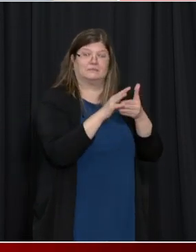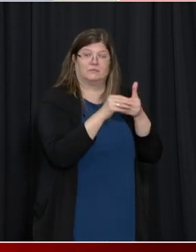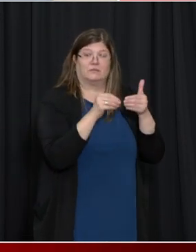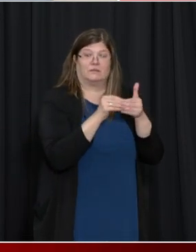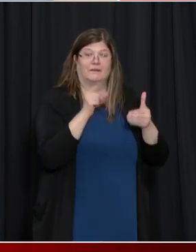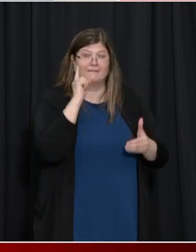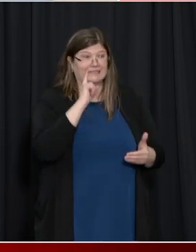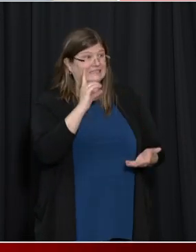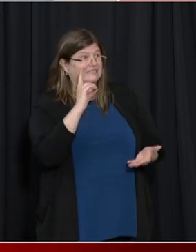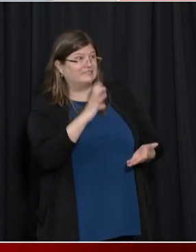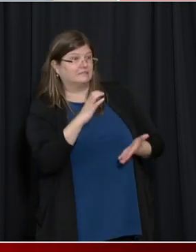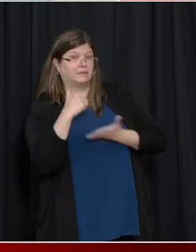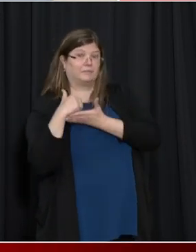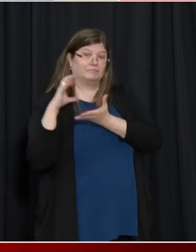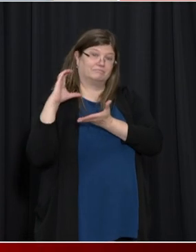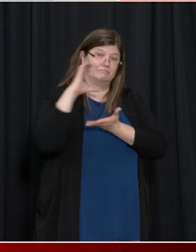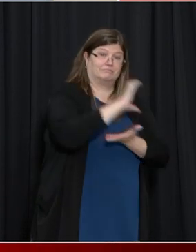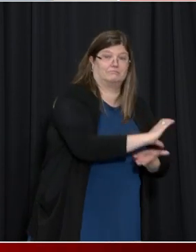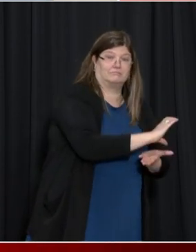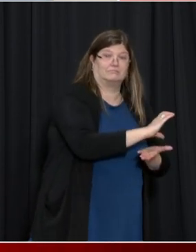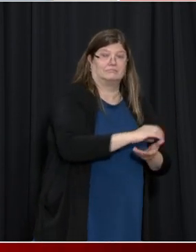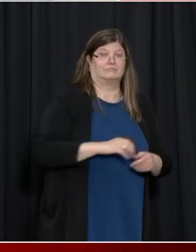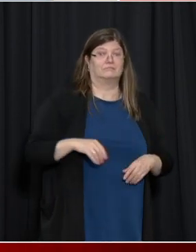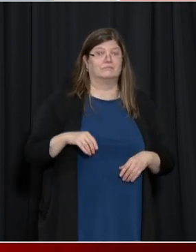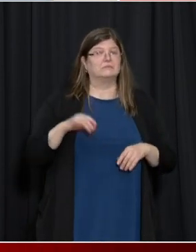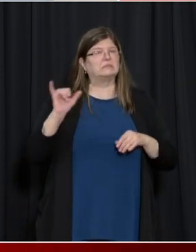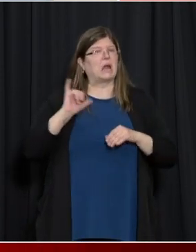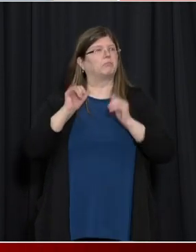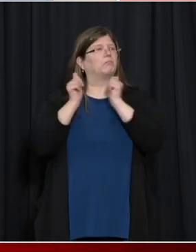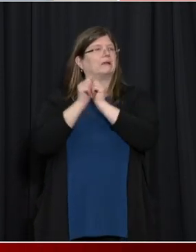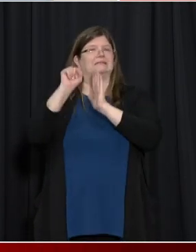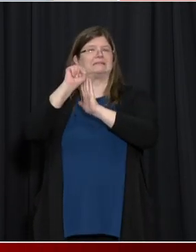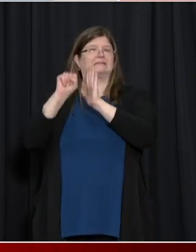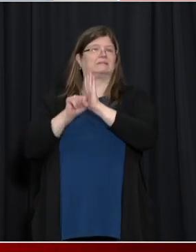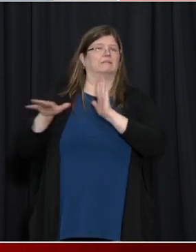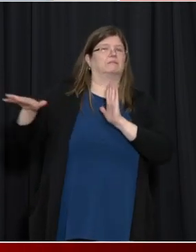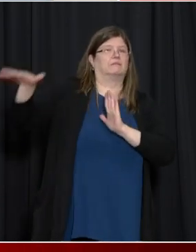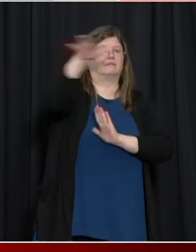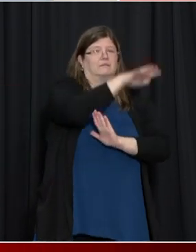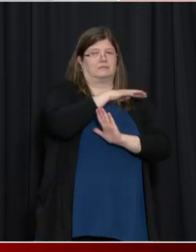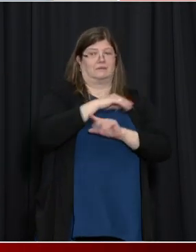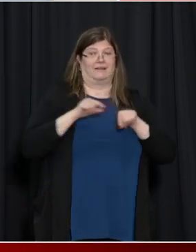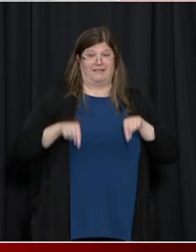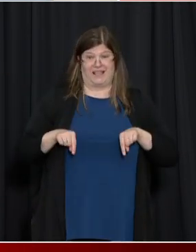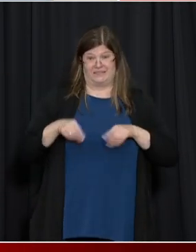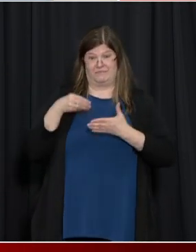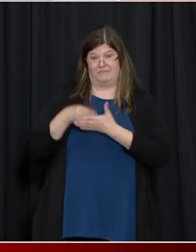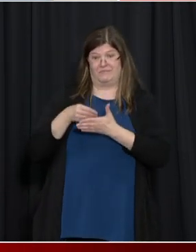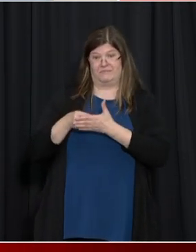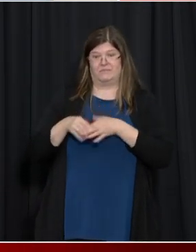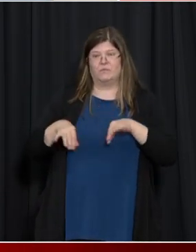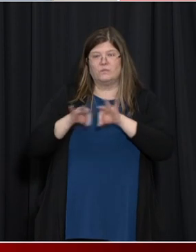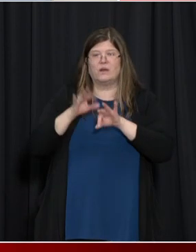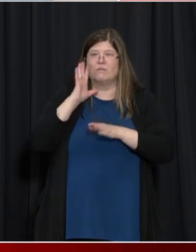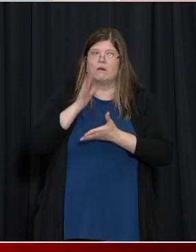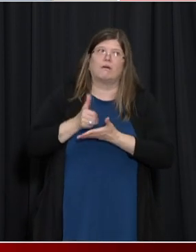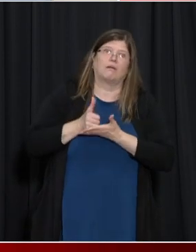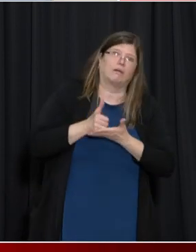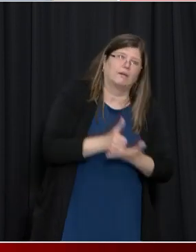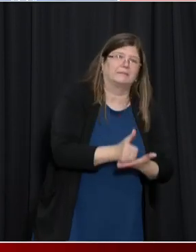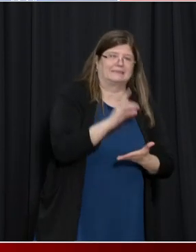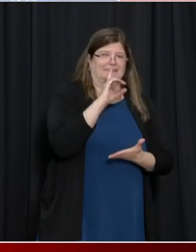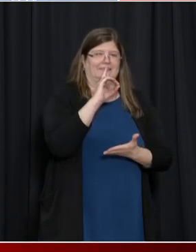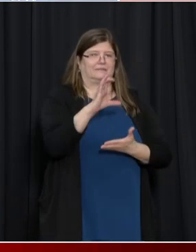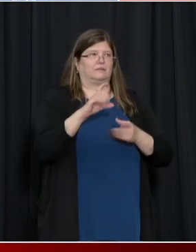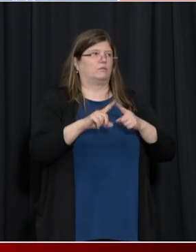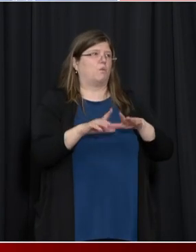the same footing as states? And how important is that funding to getting D.C. back to a semblance of normalcy?